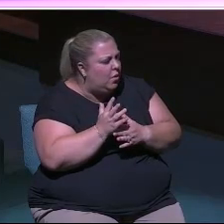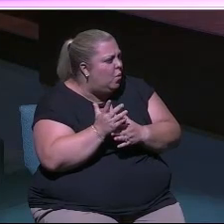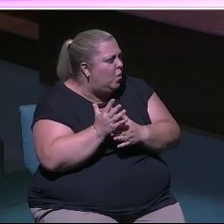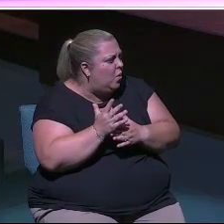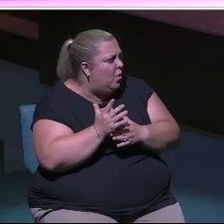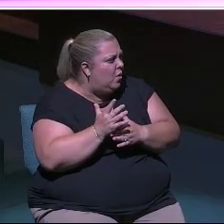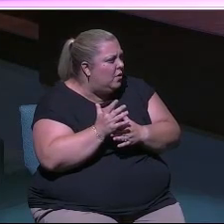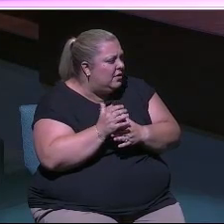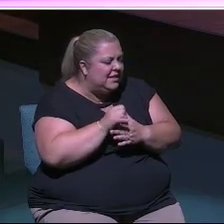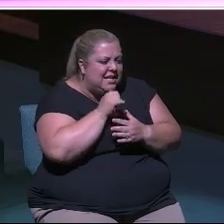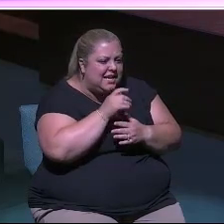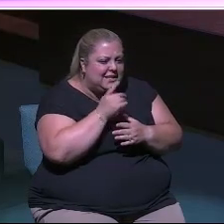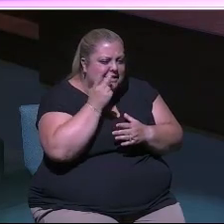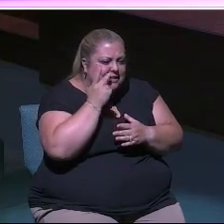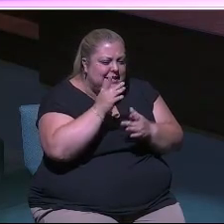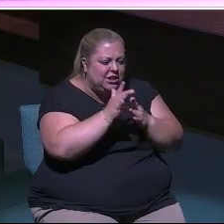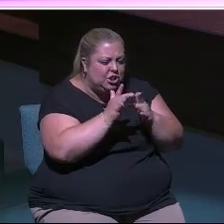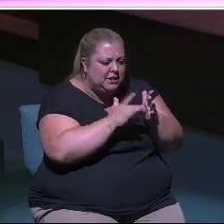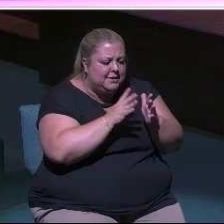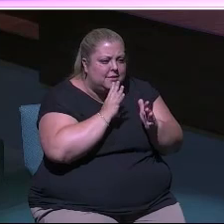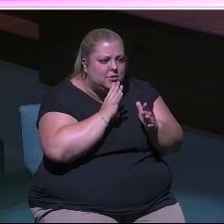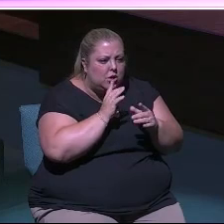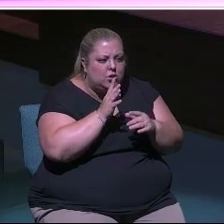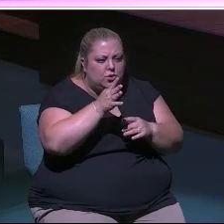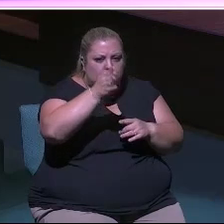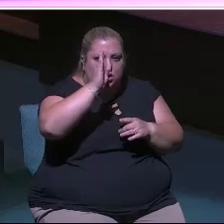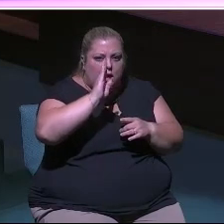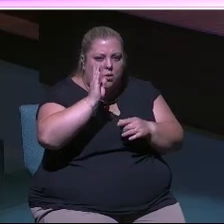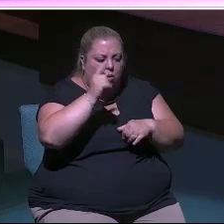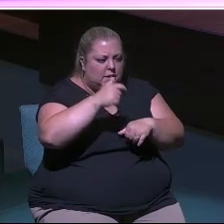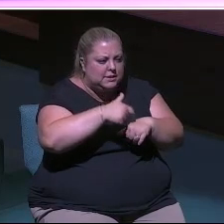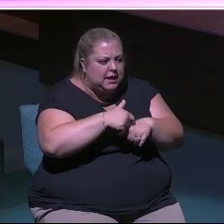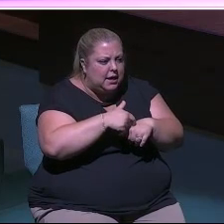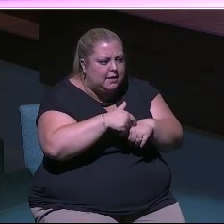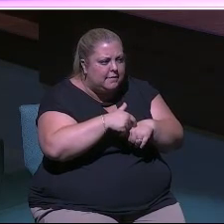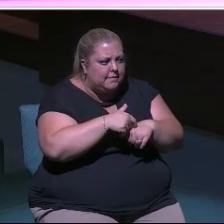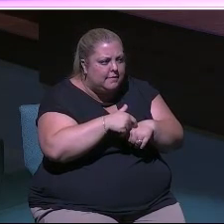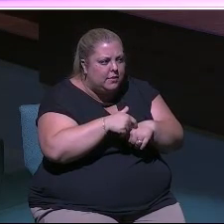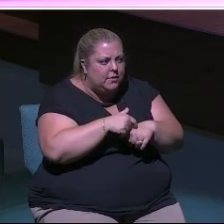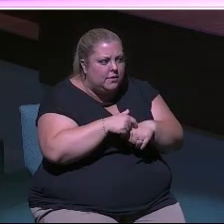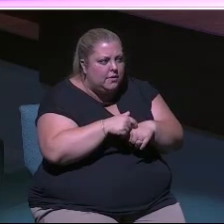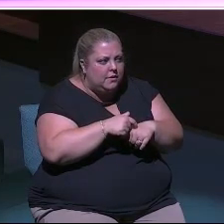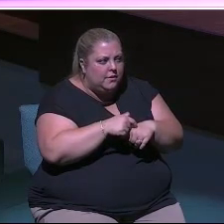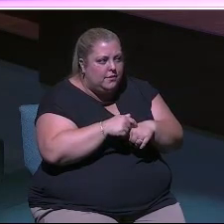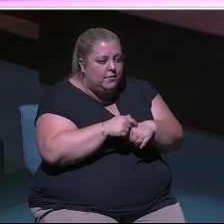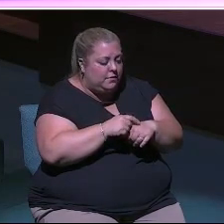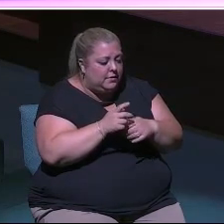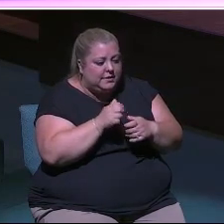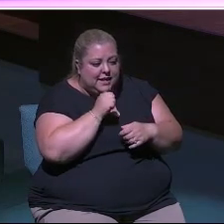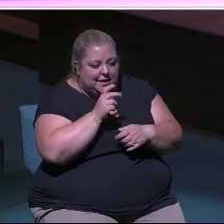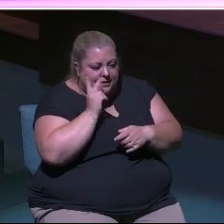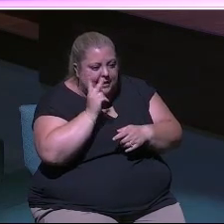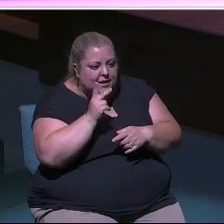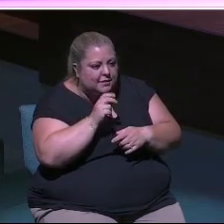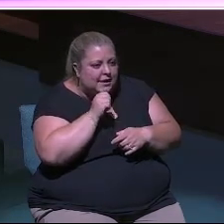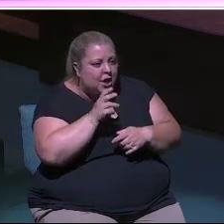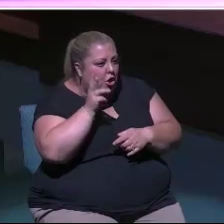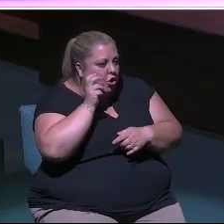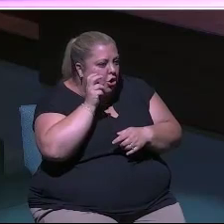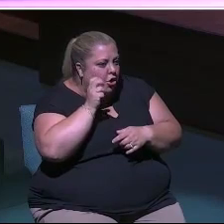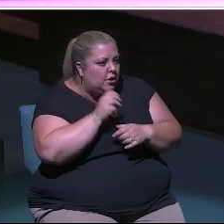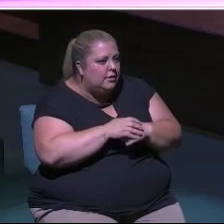to God one time. Oh, yeah, he has. We haven't seen it. We haven't heard it. But see, Jesus